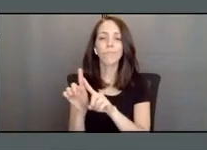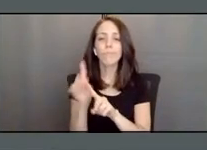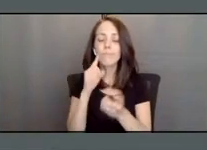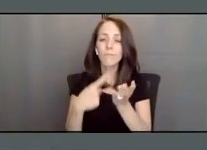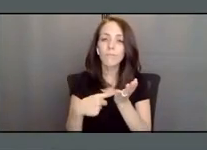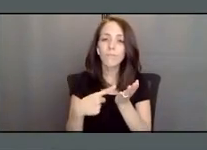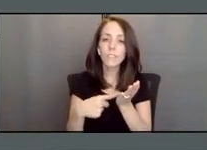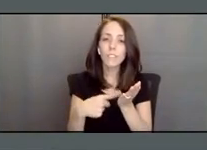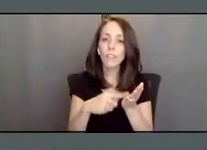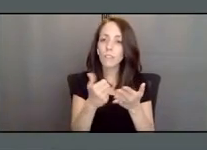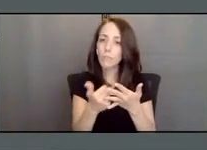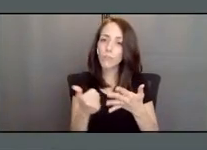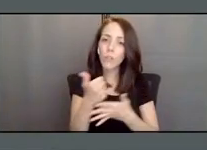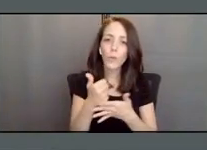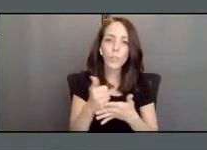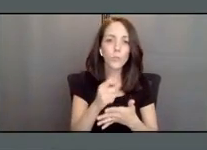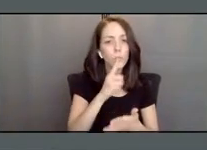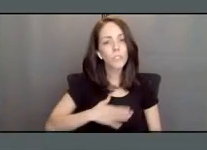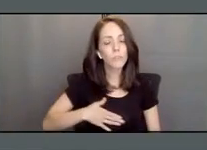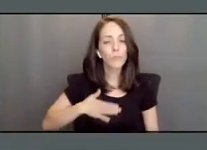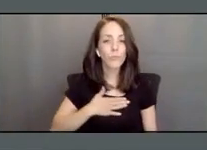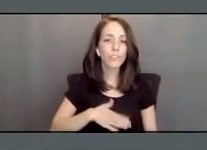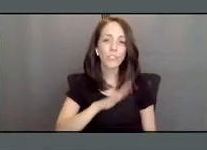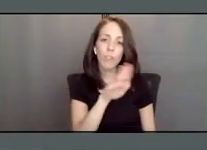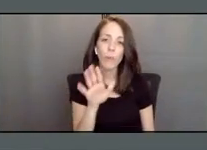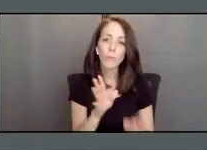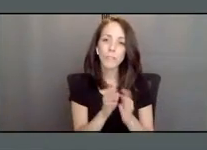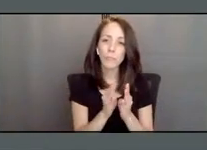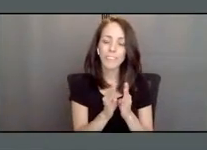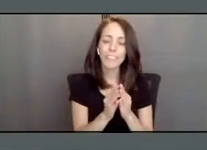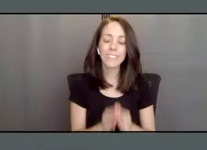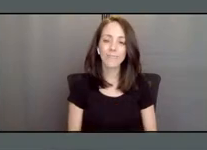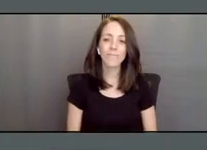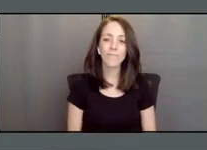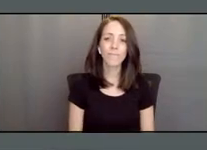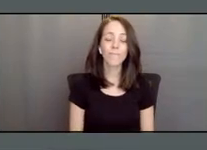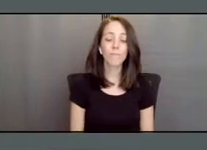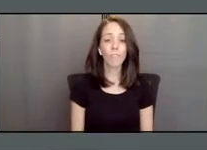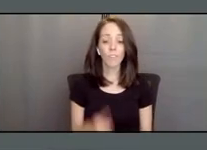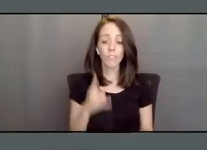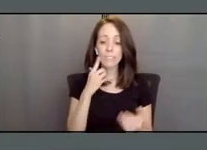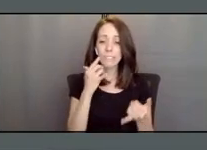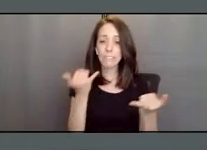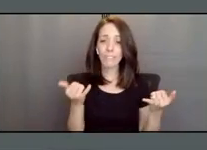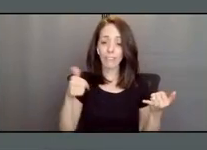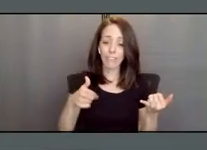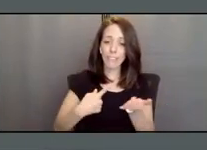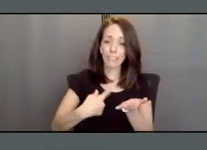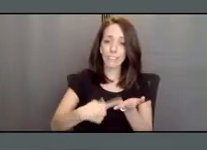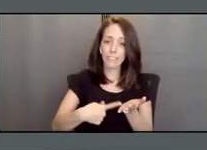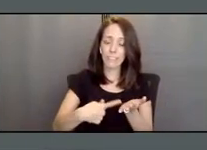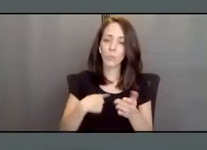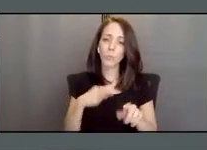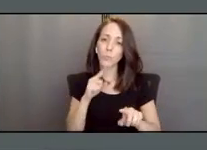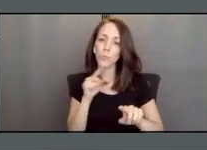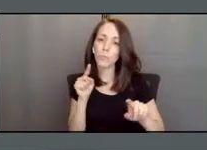greatly appreciated those dialogues over the year. In this talk, we respond to the planned budget for fiscal year